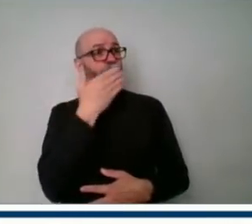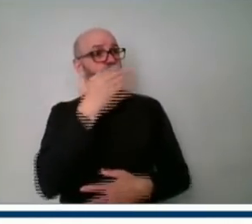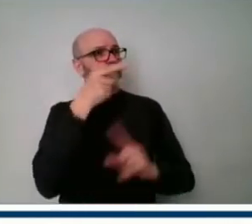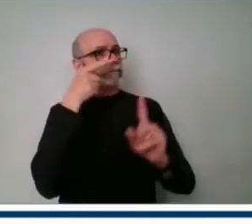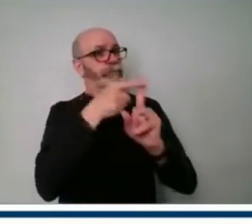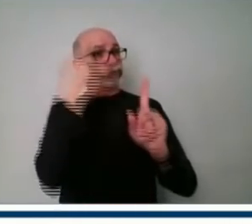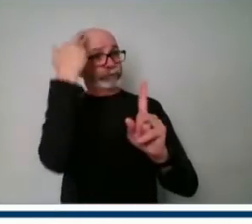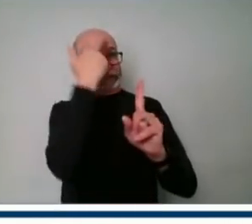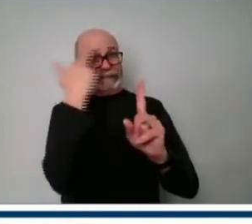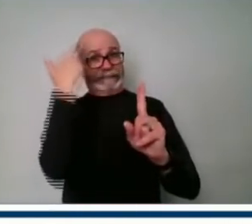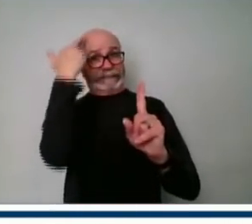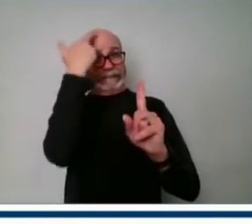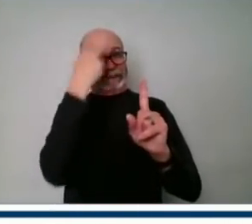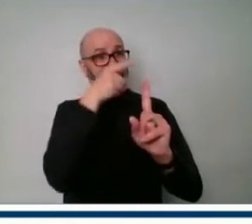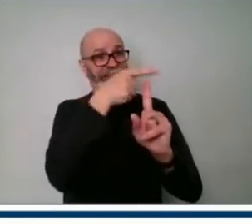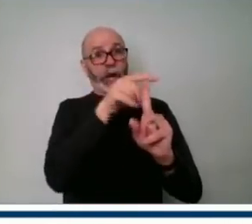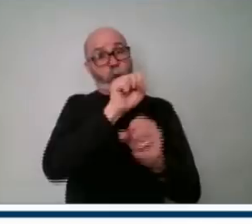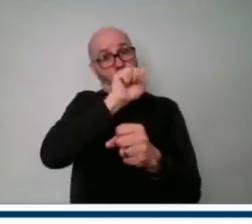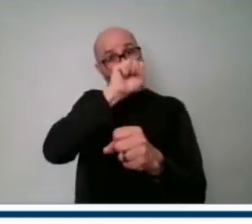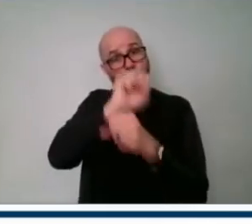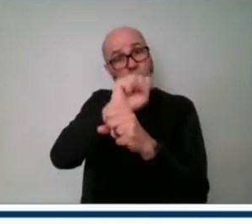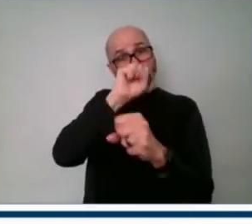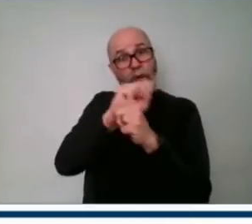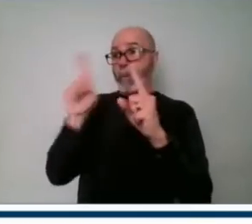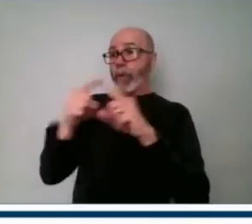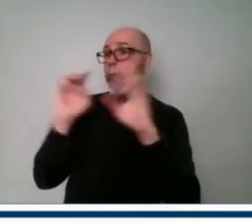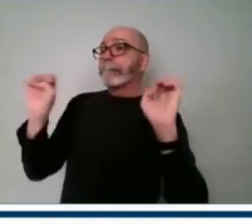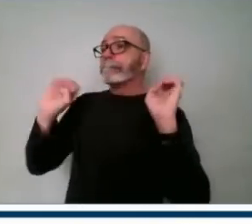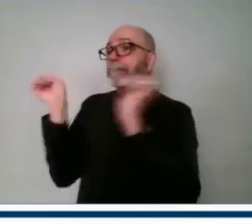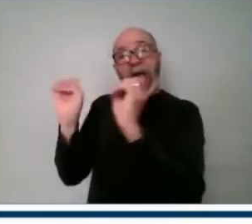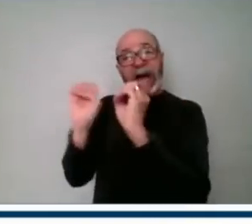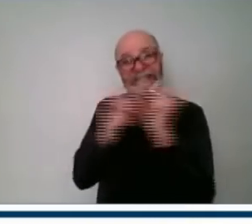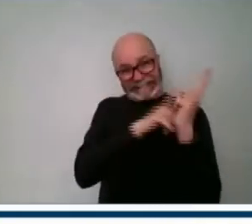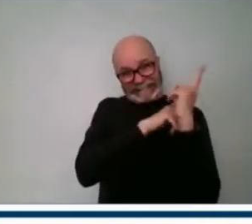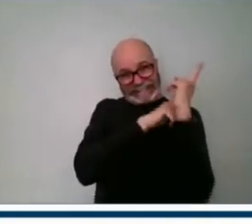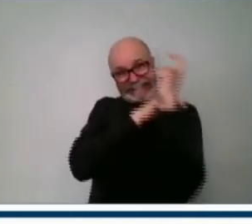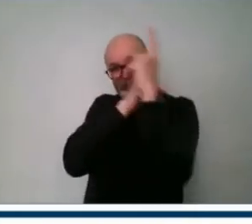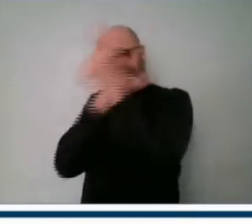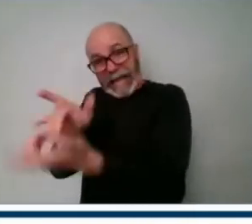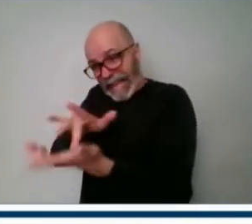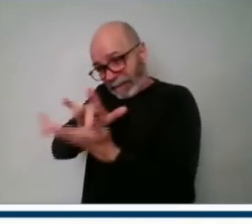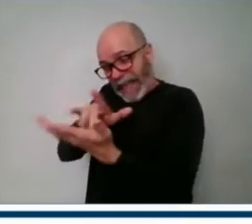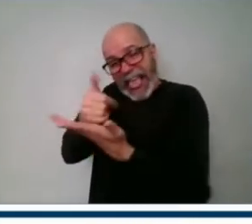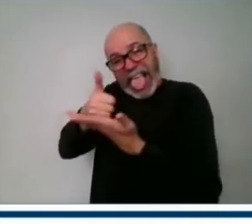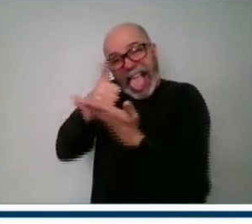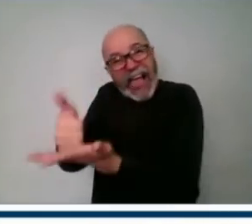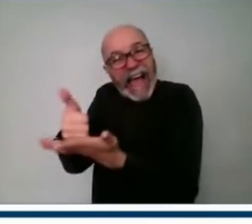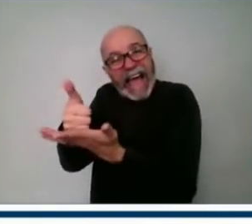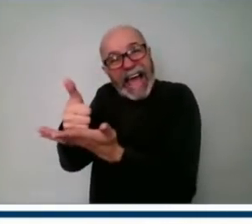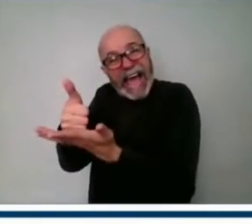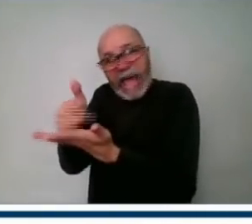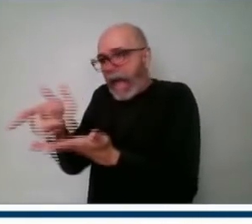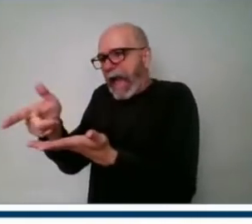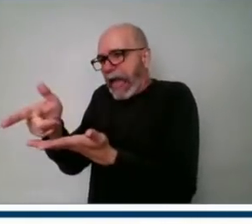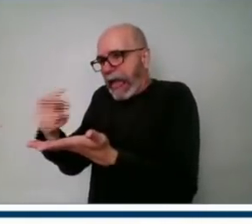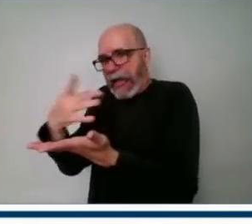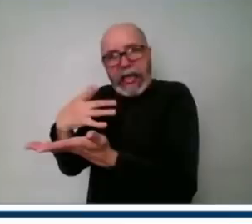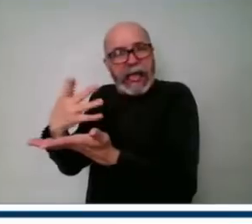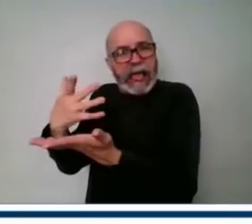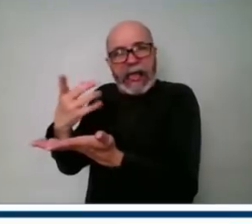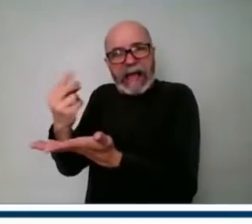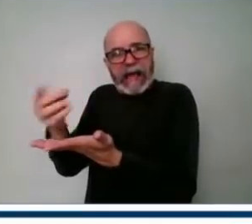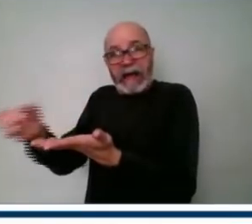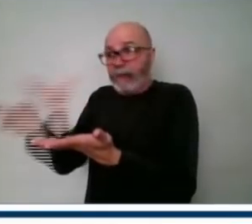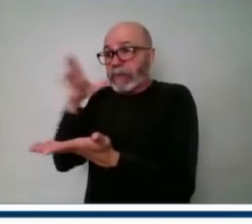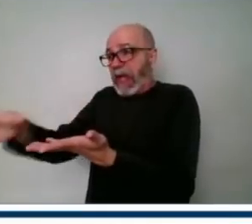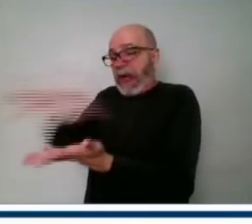if they're first on scene, they have to respond to somebody in a medical crisis. So all we're doing is treating the frontline police officers the same as